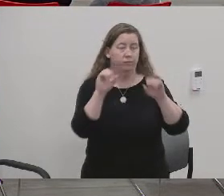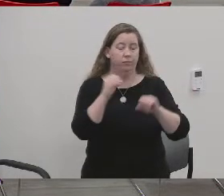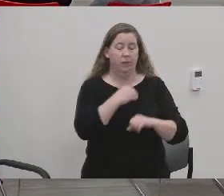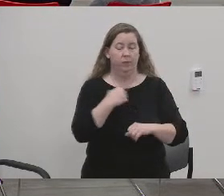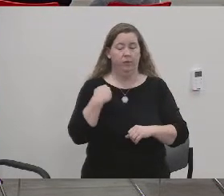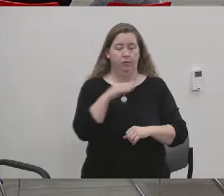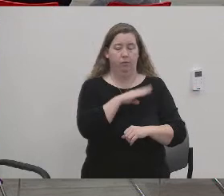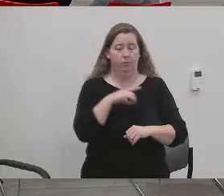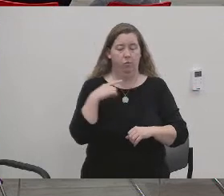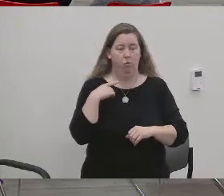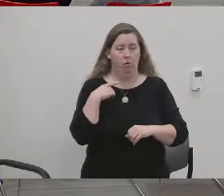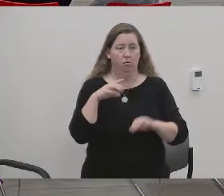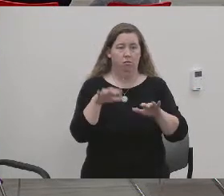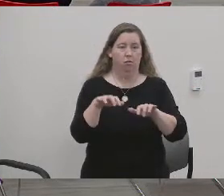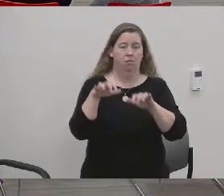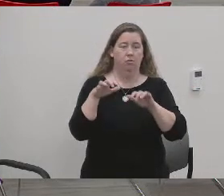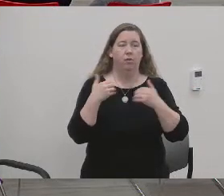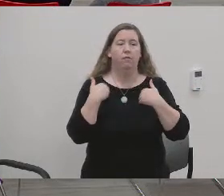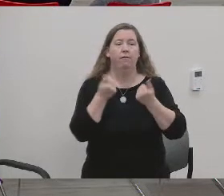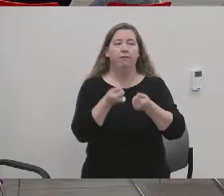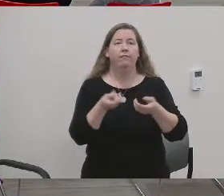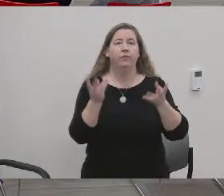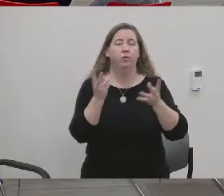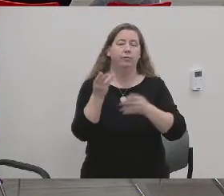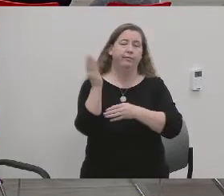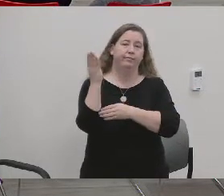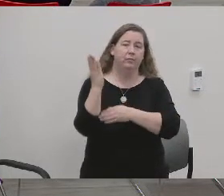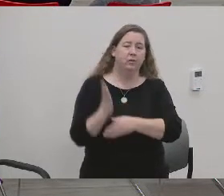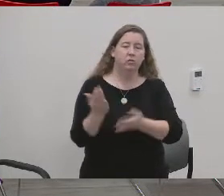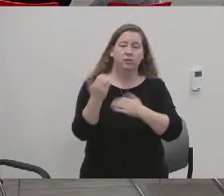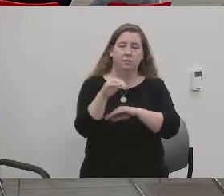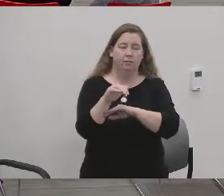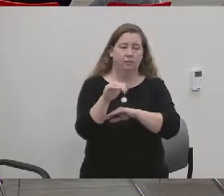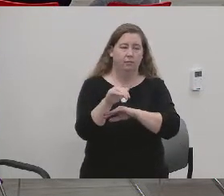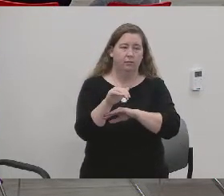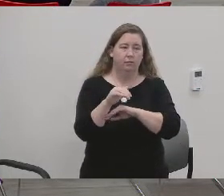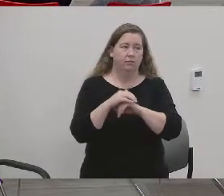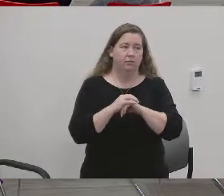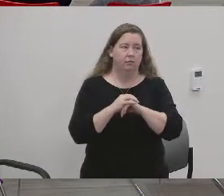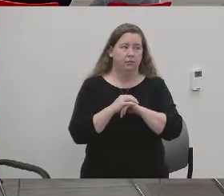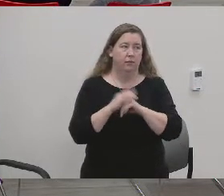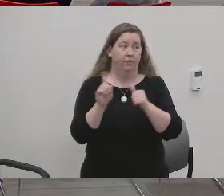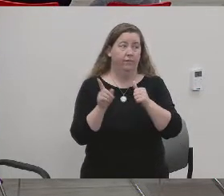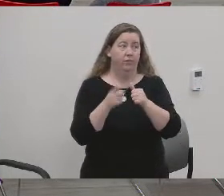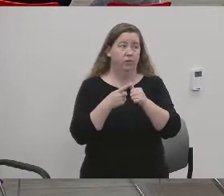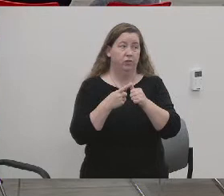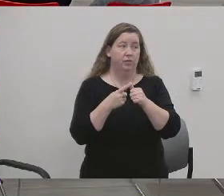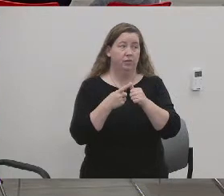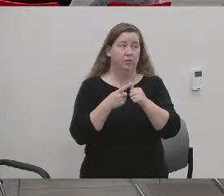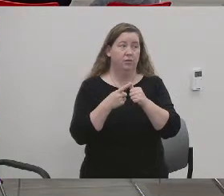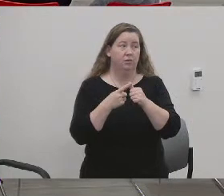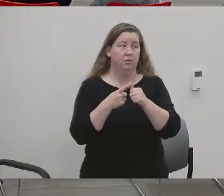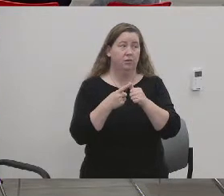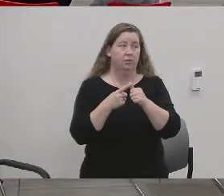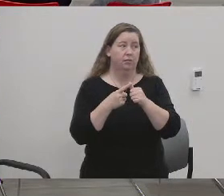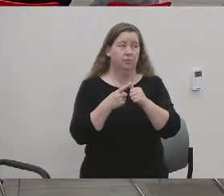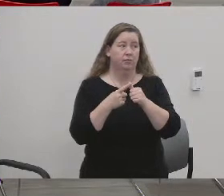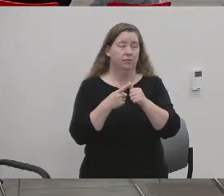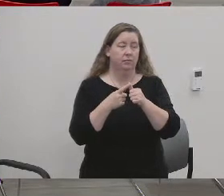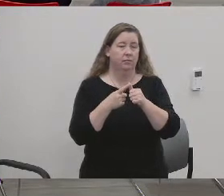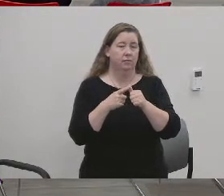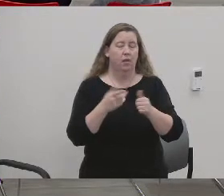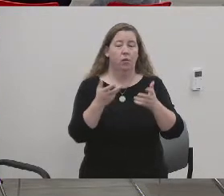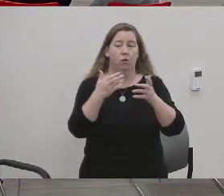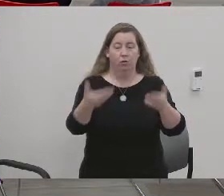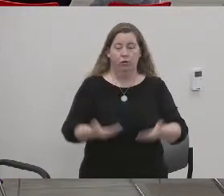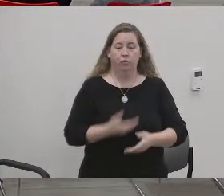board, members of the audience, we have a couple presentations for you this evening. Our first presentation today, I was going to